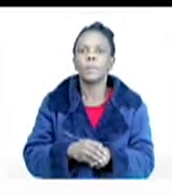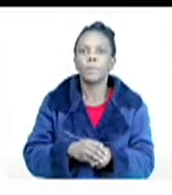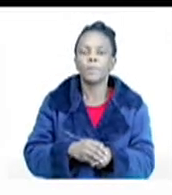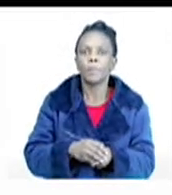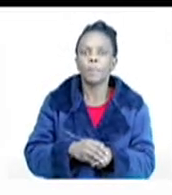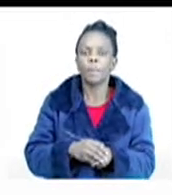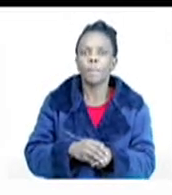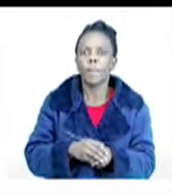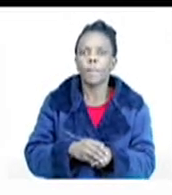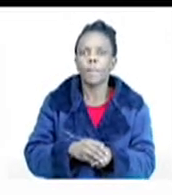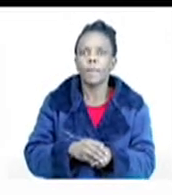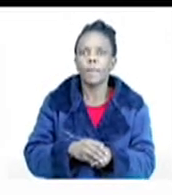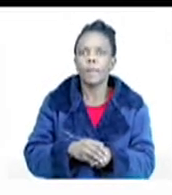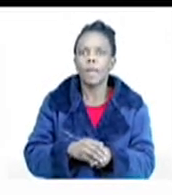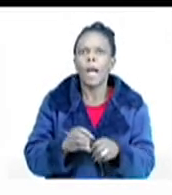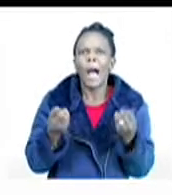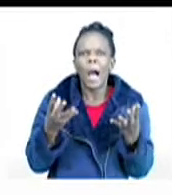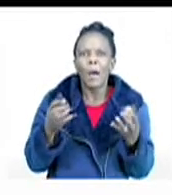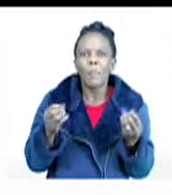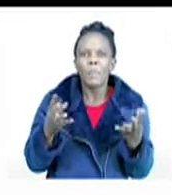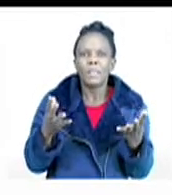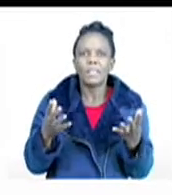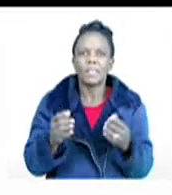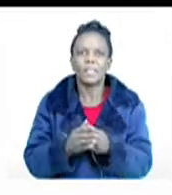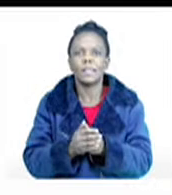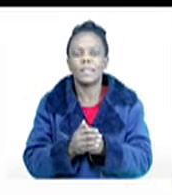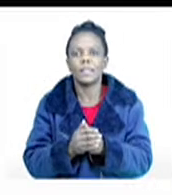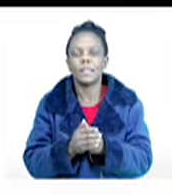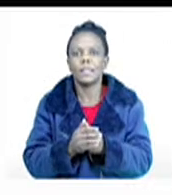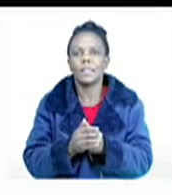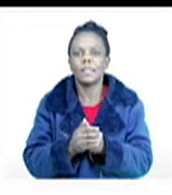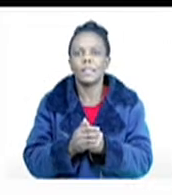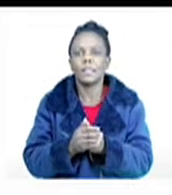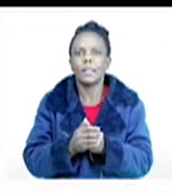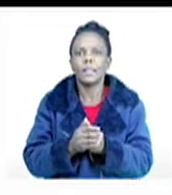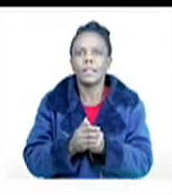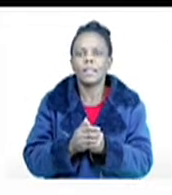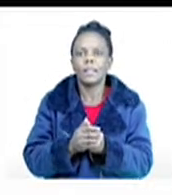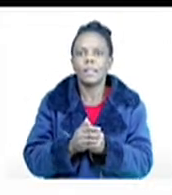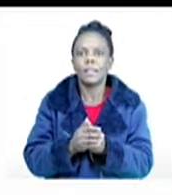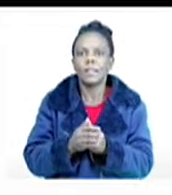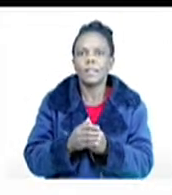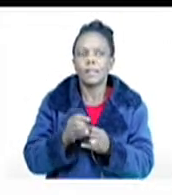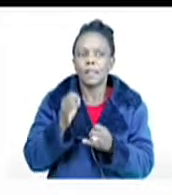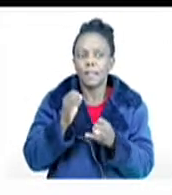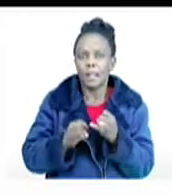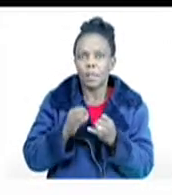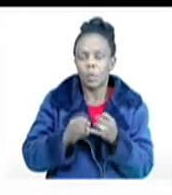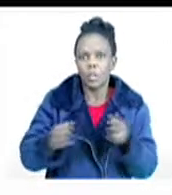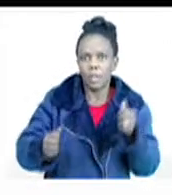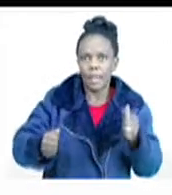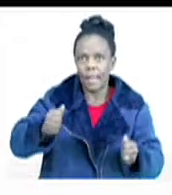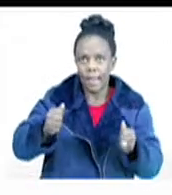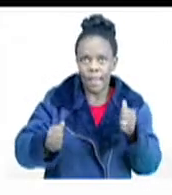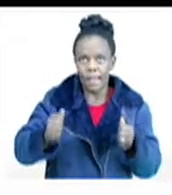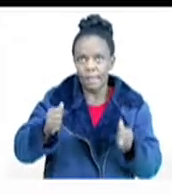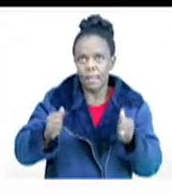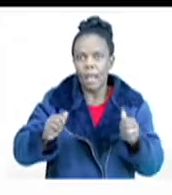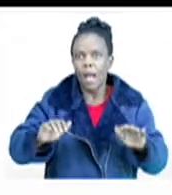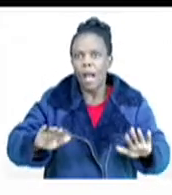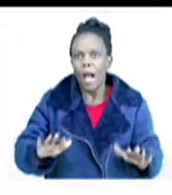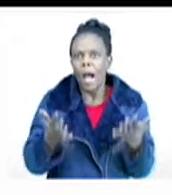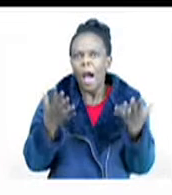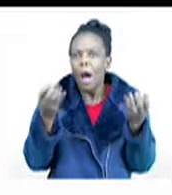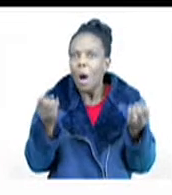of many of the ambulance. And the last one is a picture of cars. I'd like you to